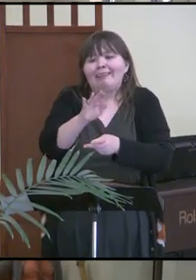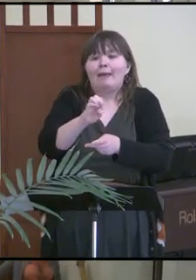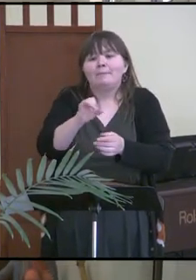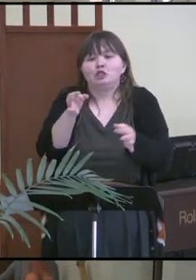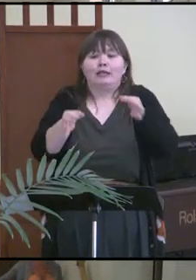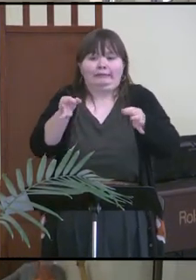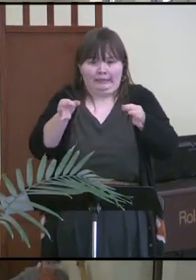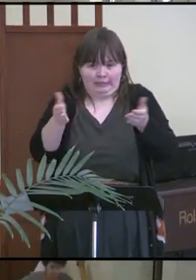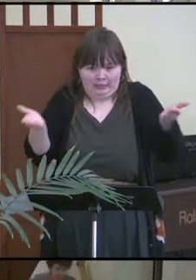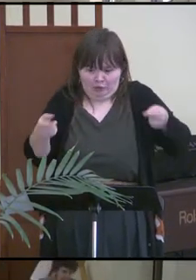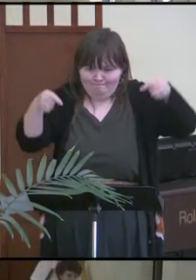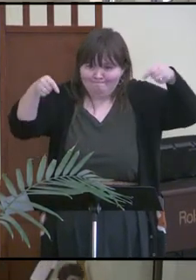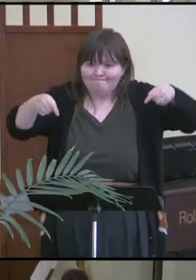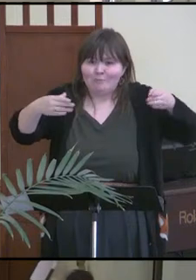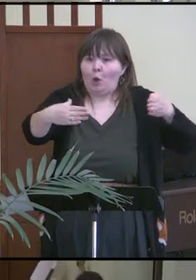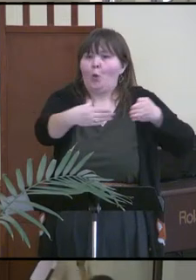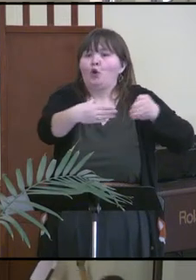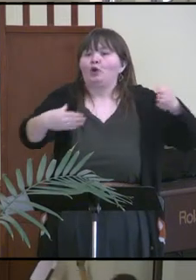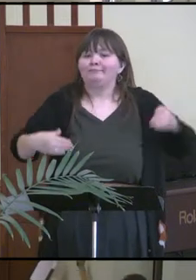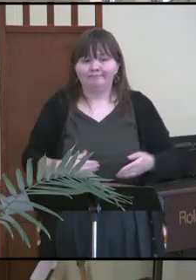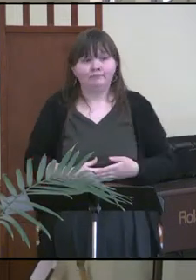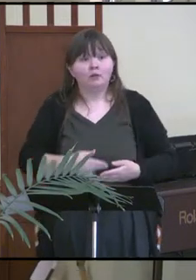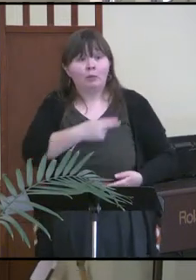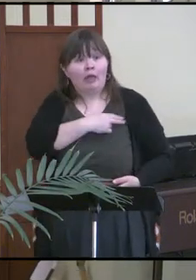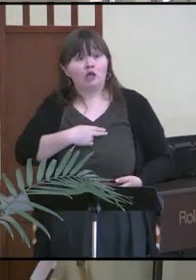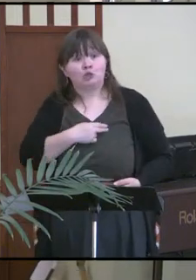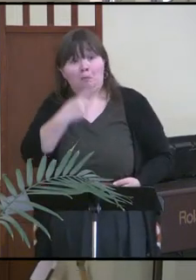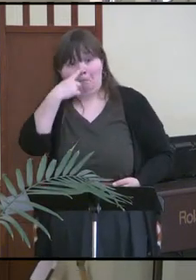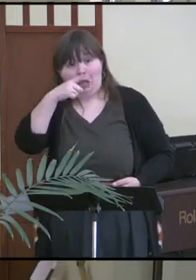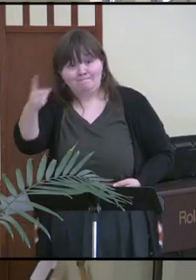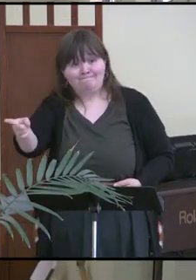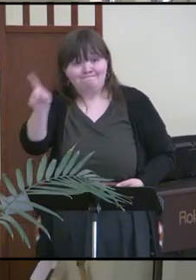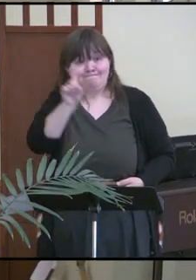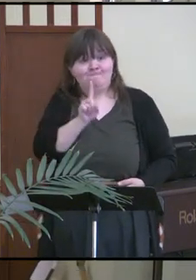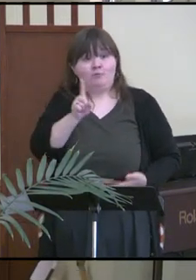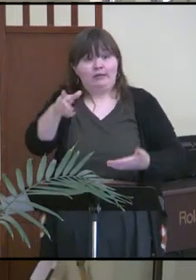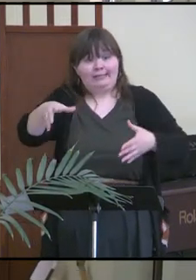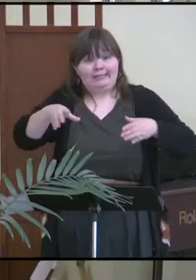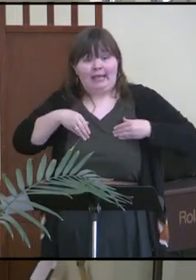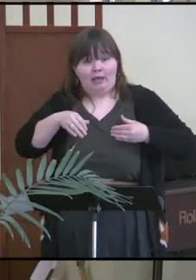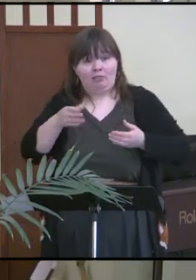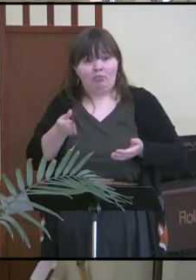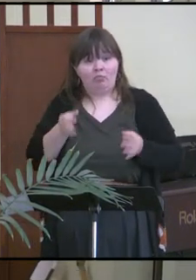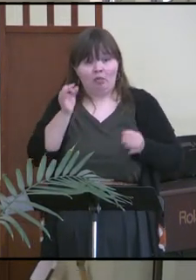on right here on our own corner. Will the ushers please come forward and take the morning offering?